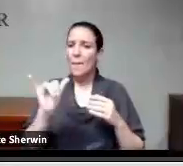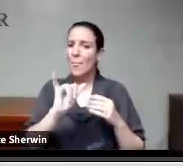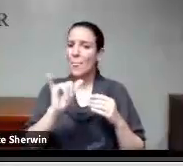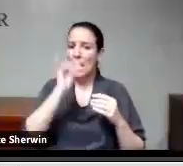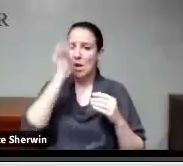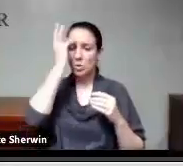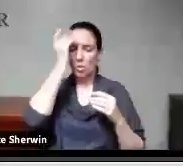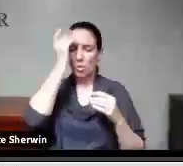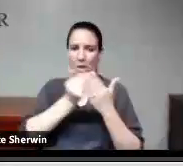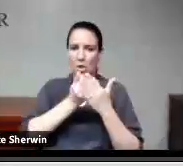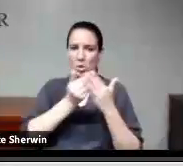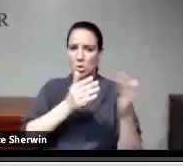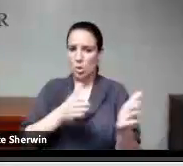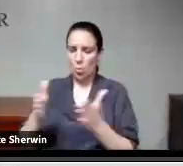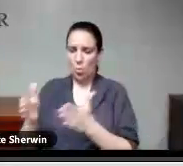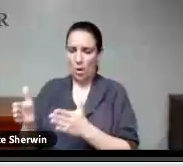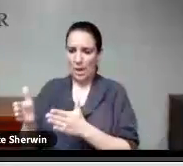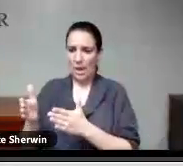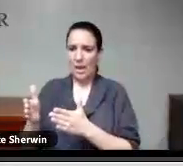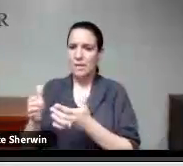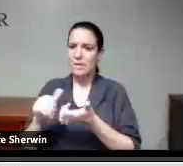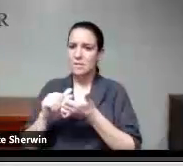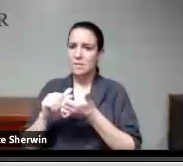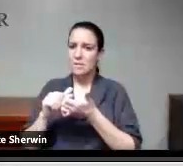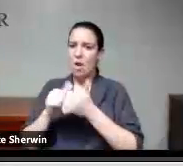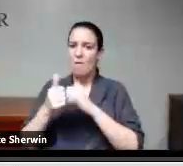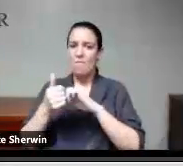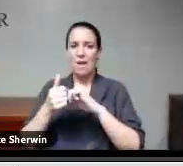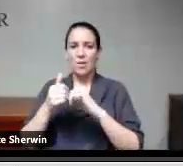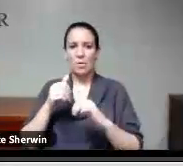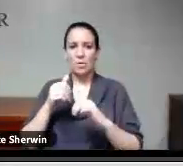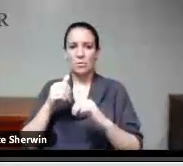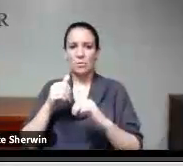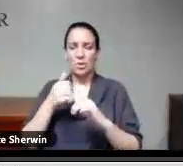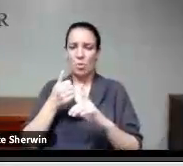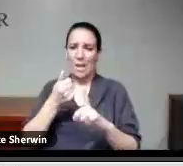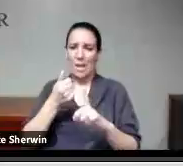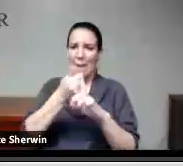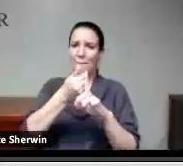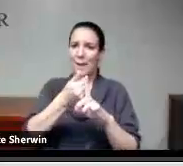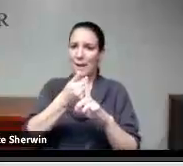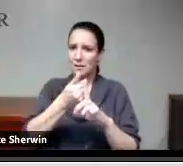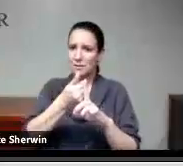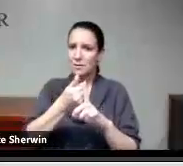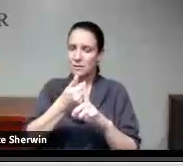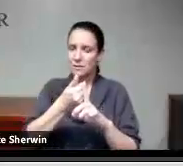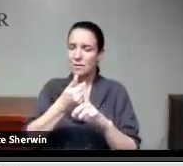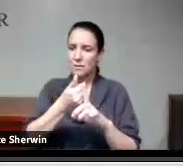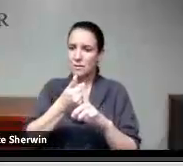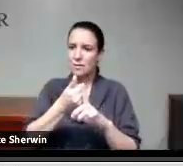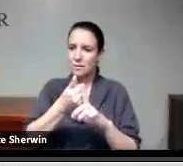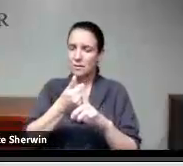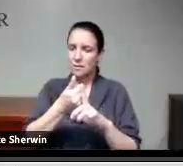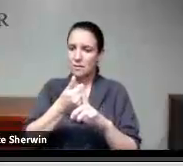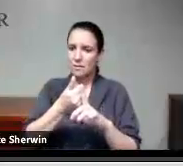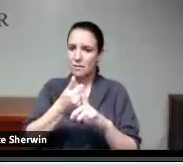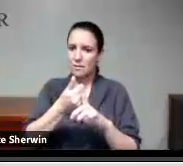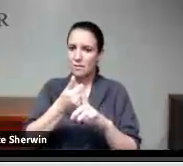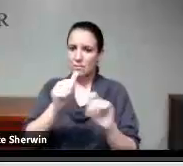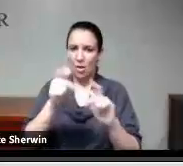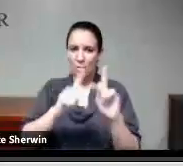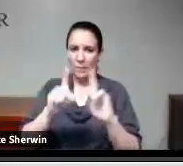ways of having an impact on campus. So that dialogue group has become a control group,